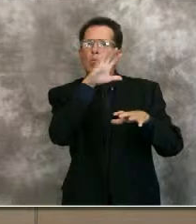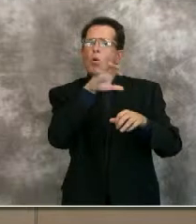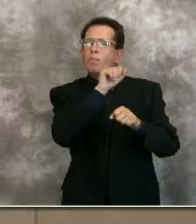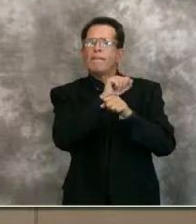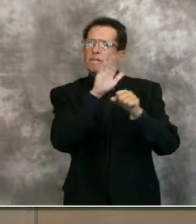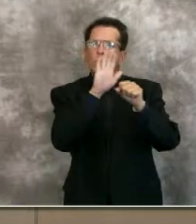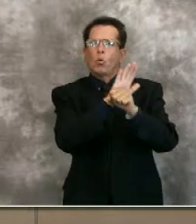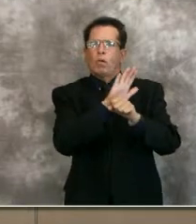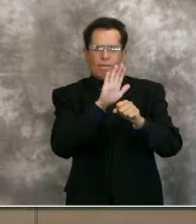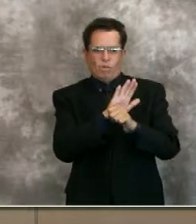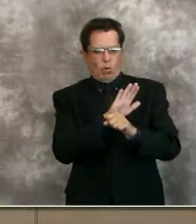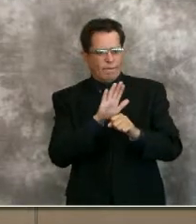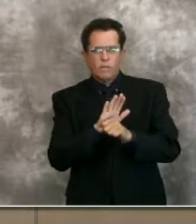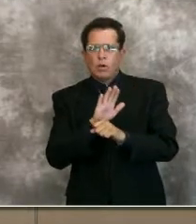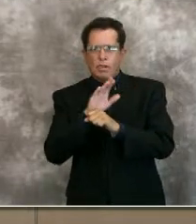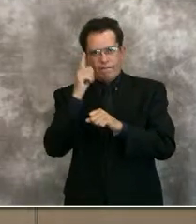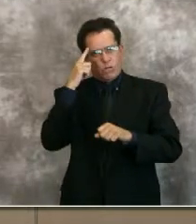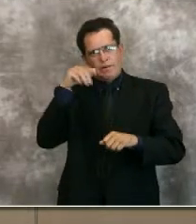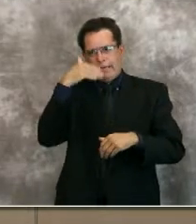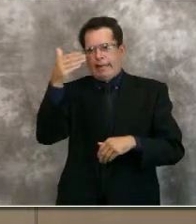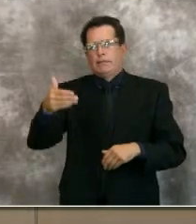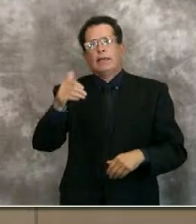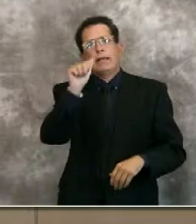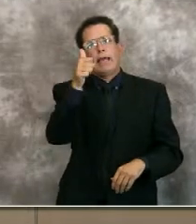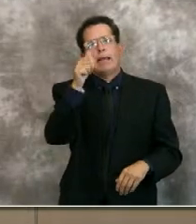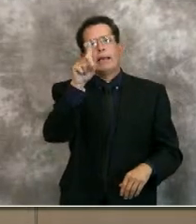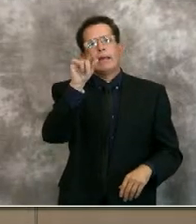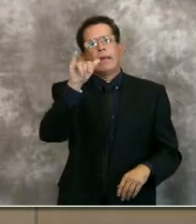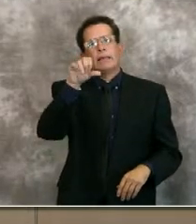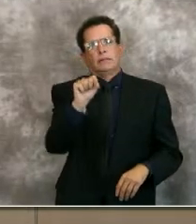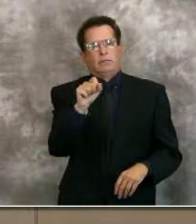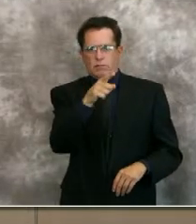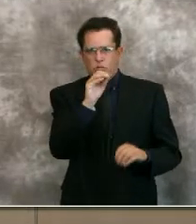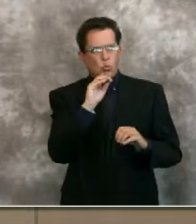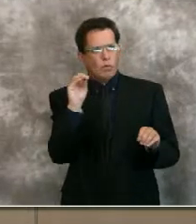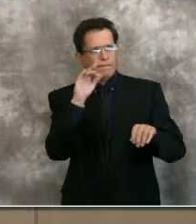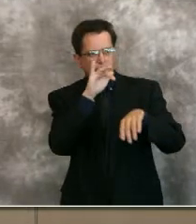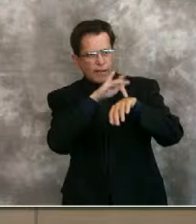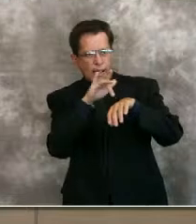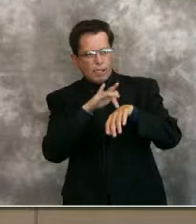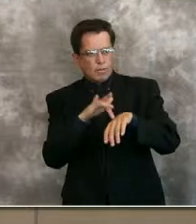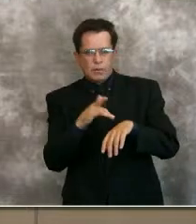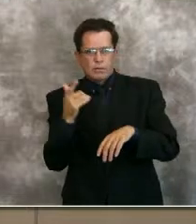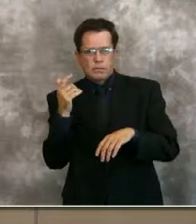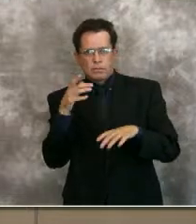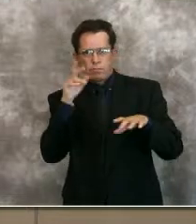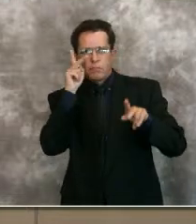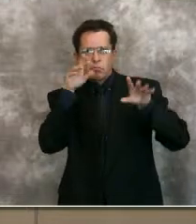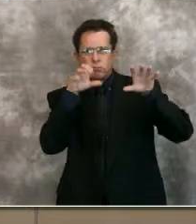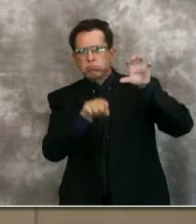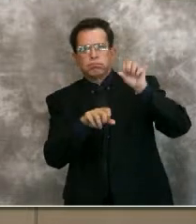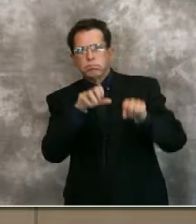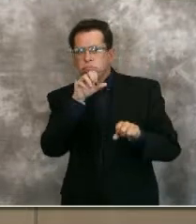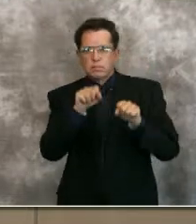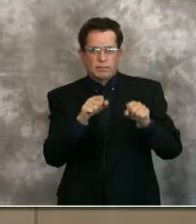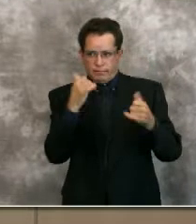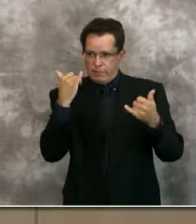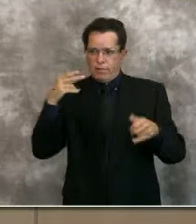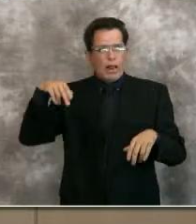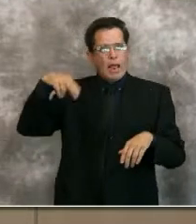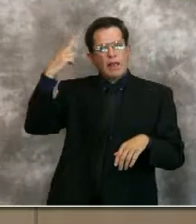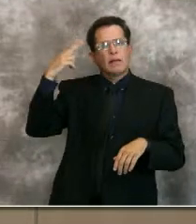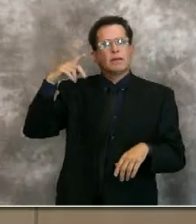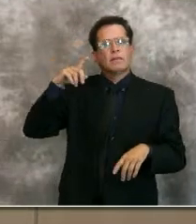days, and valued additional slots due to additional, I guess, demand